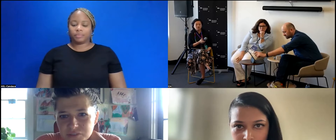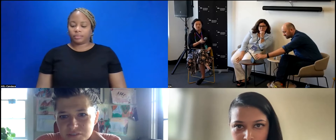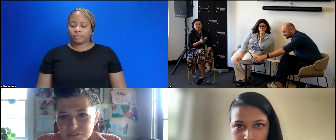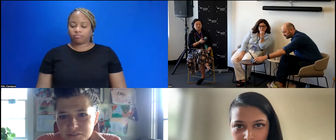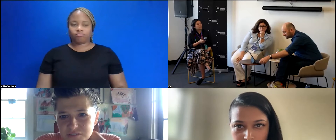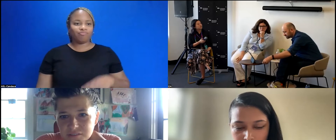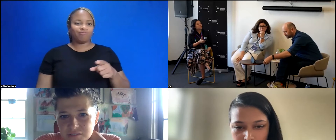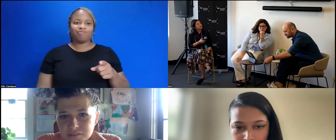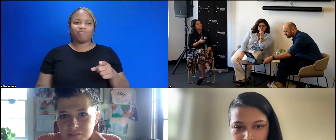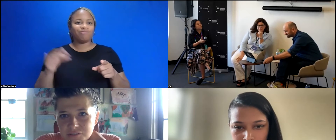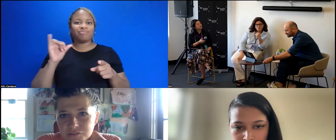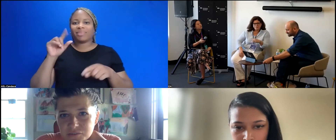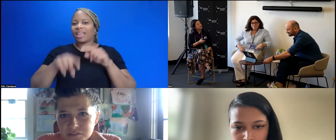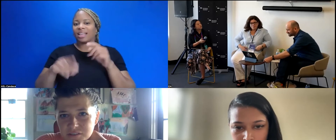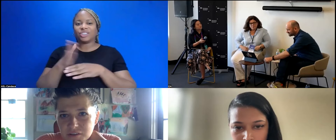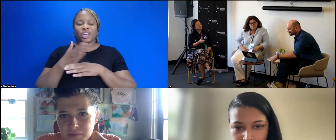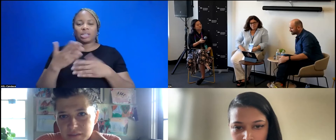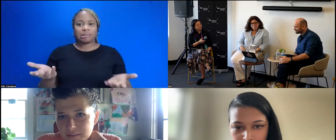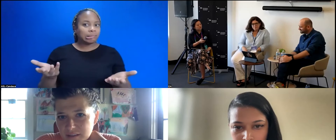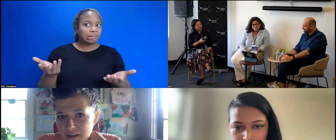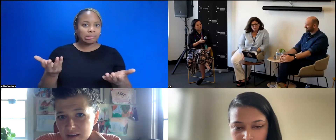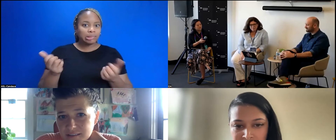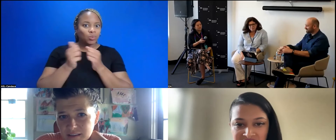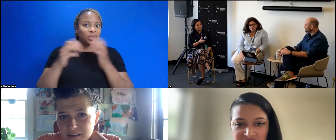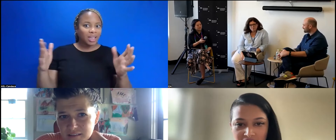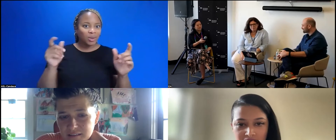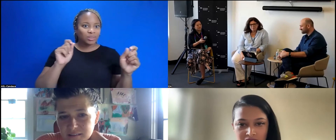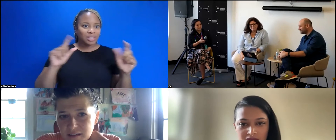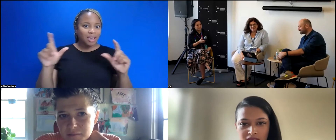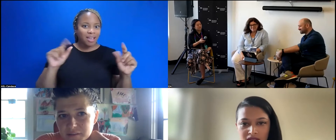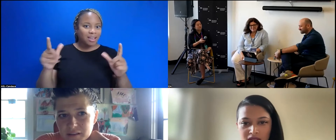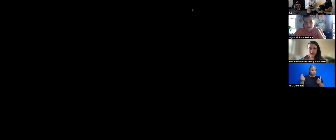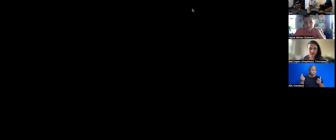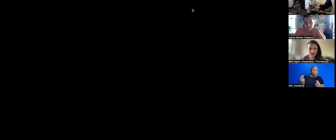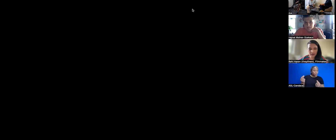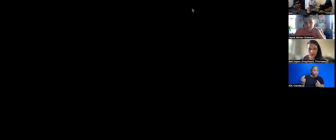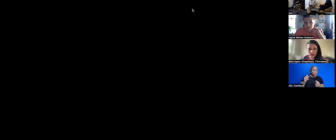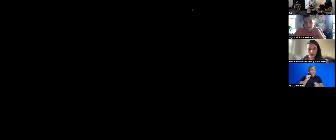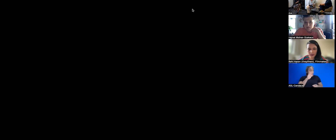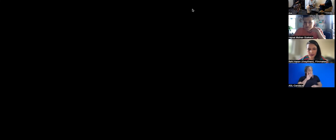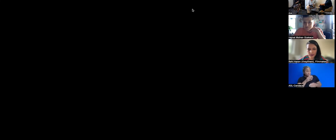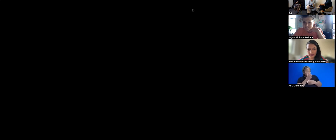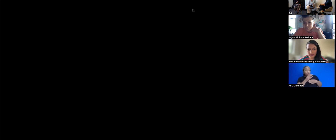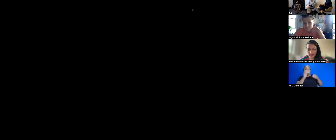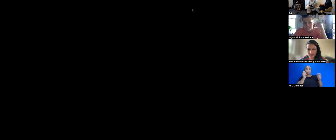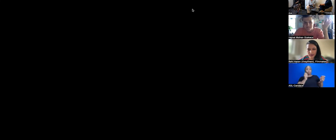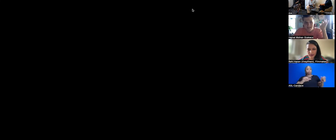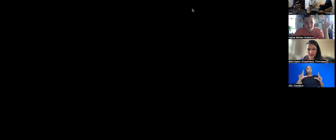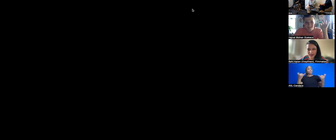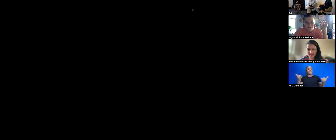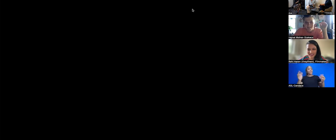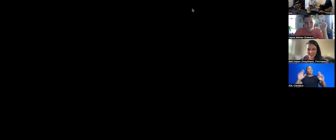yeah, I can't share mine either. Should we just go without the slides, I guess? Yeah. Abby, is that okay? Oh, somebody's sharing